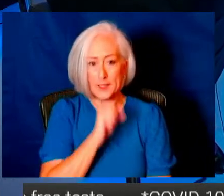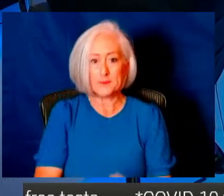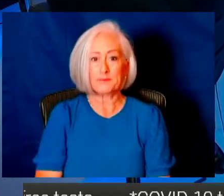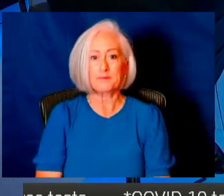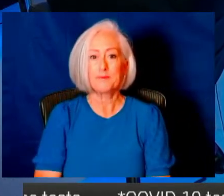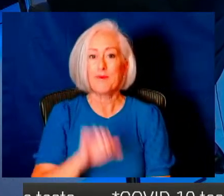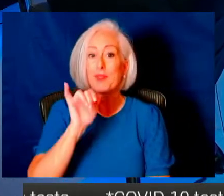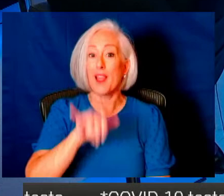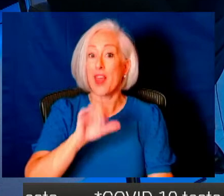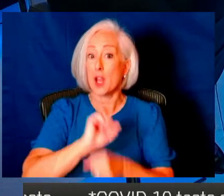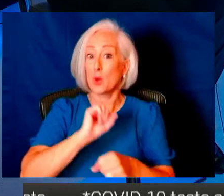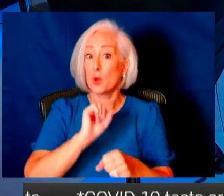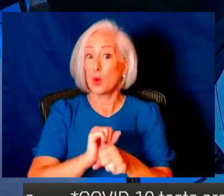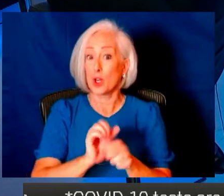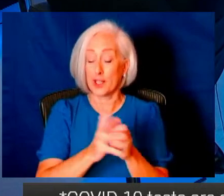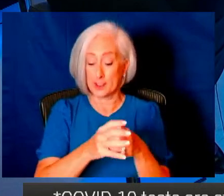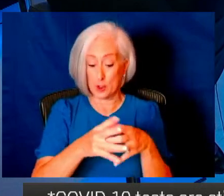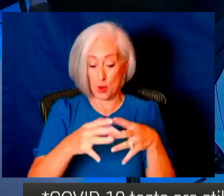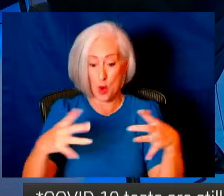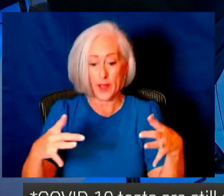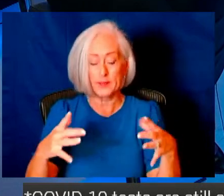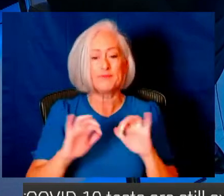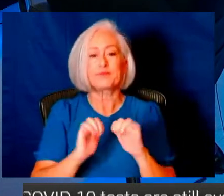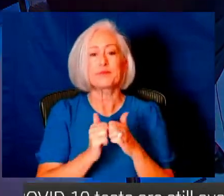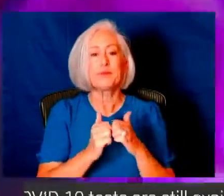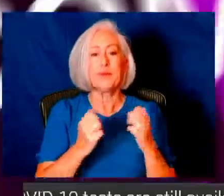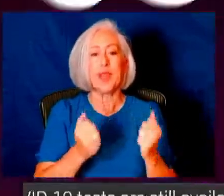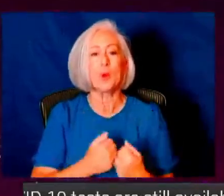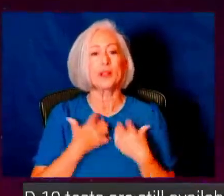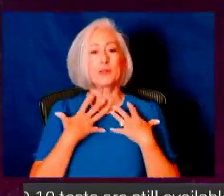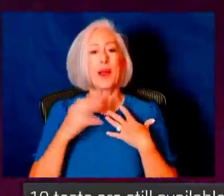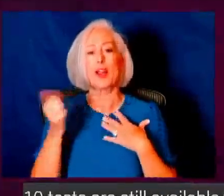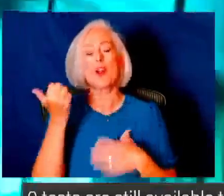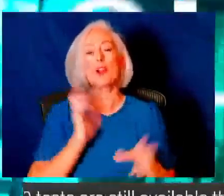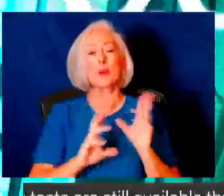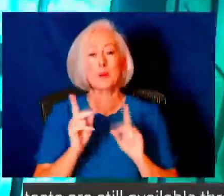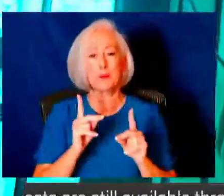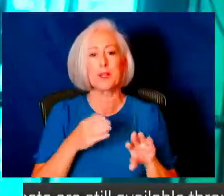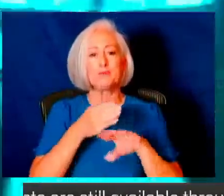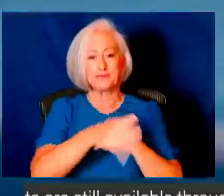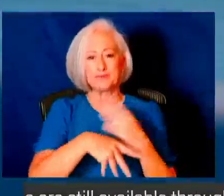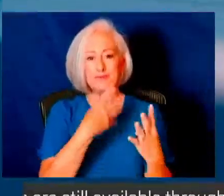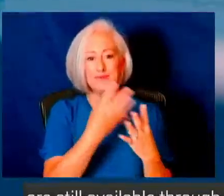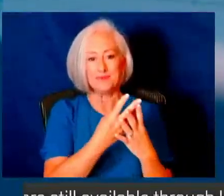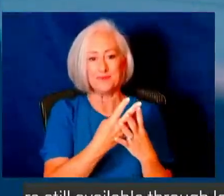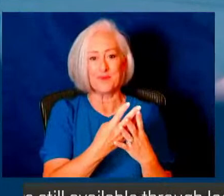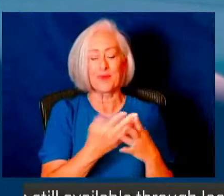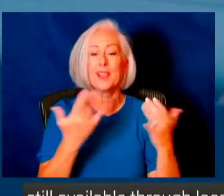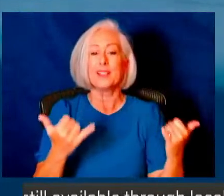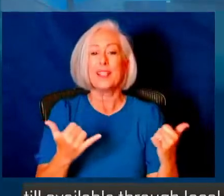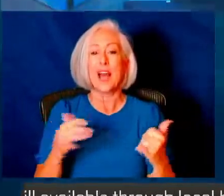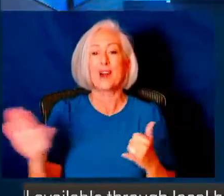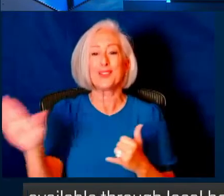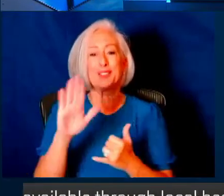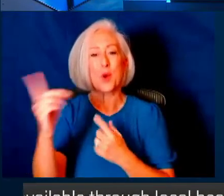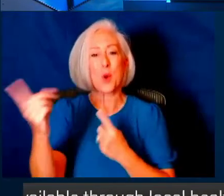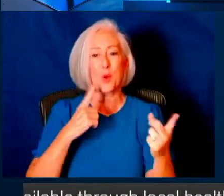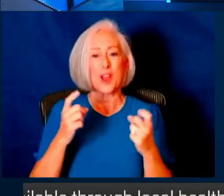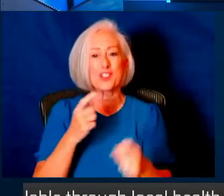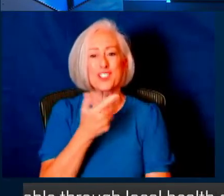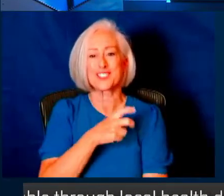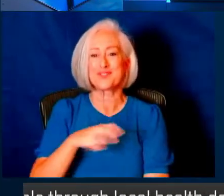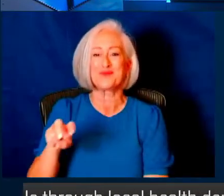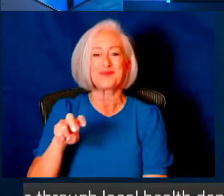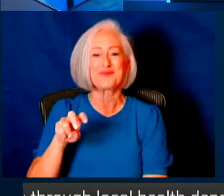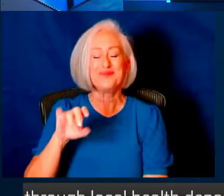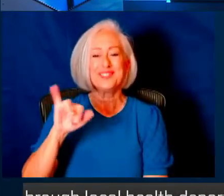with life after incarceration. We want to get to your questions first, so let's head to Studio B. Good morning, Jess. Hey, Dr. Stites.